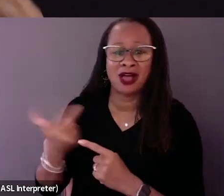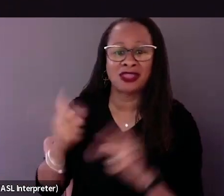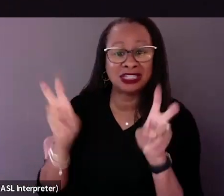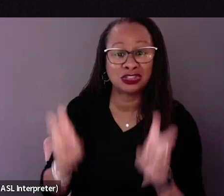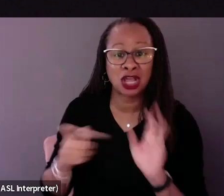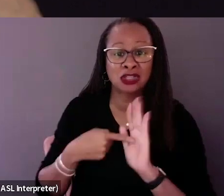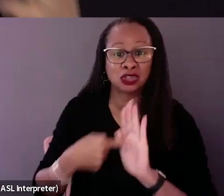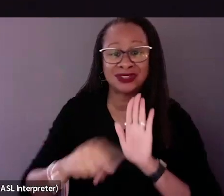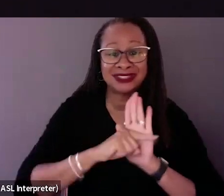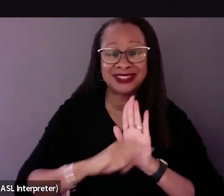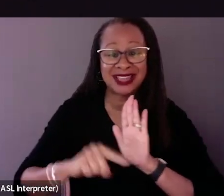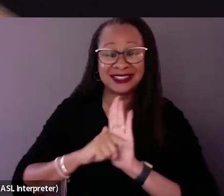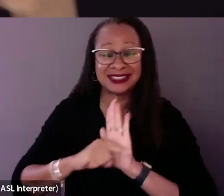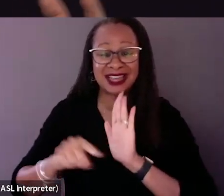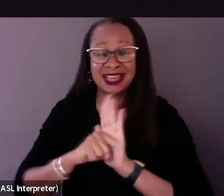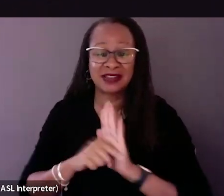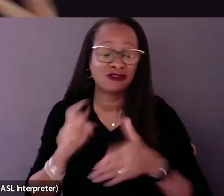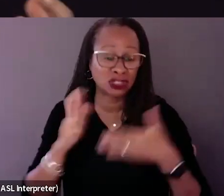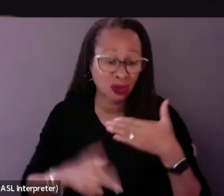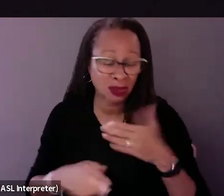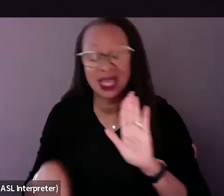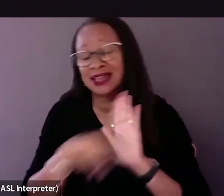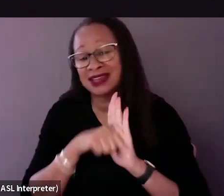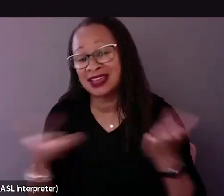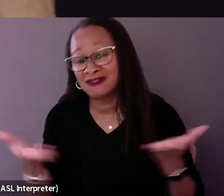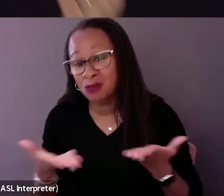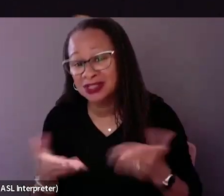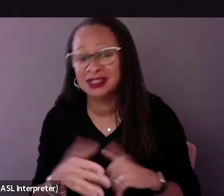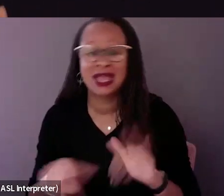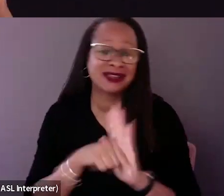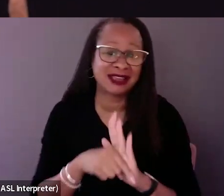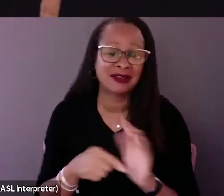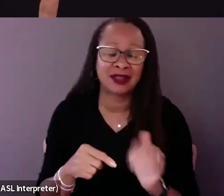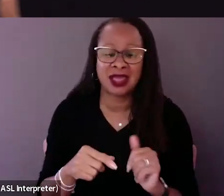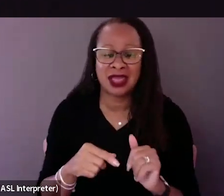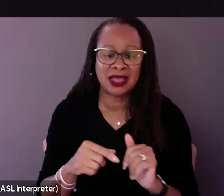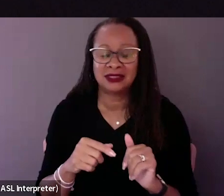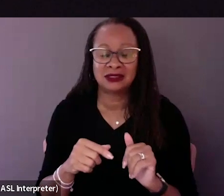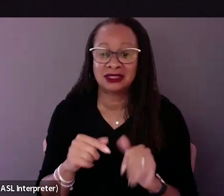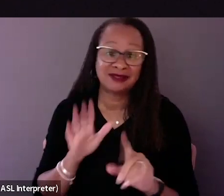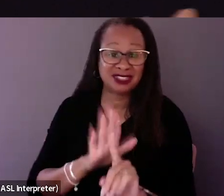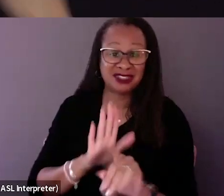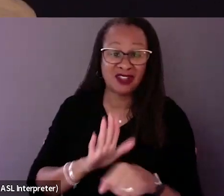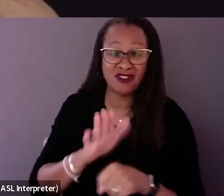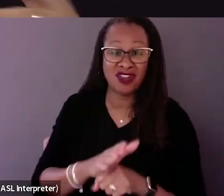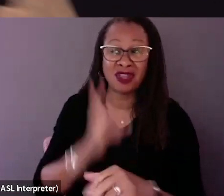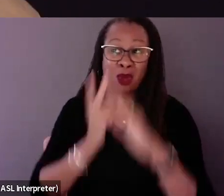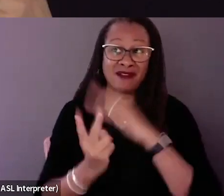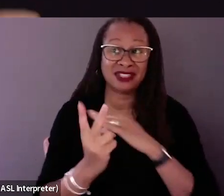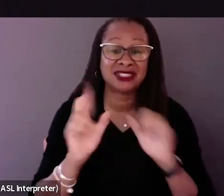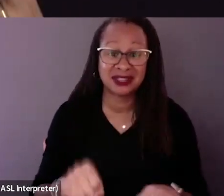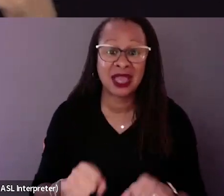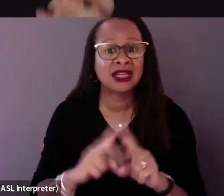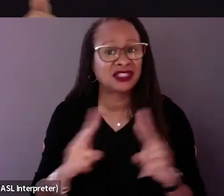these negative futures, negative outcomes, negative present, it's this self-fulfilling prophecy. And so I think that even though it was